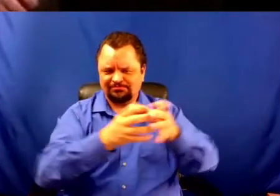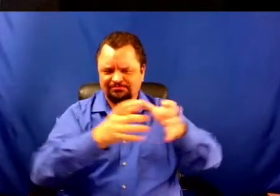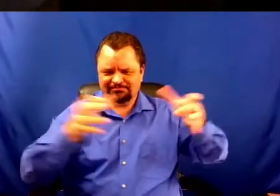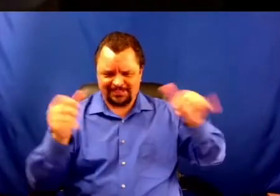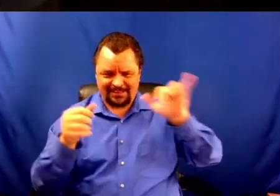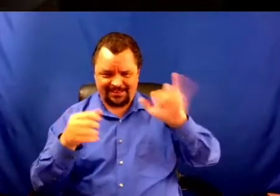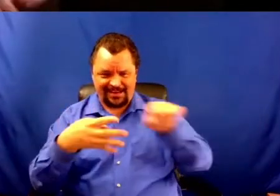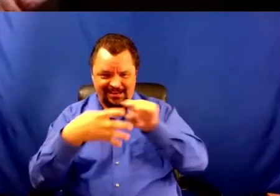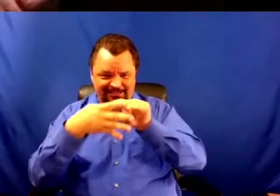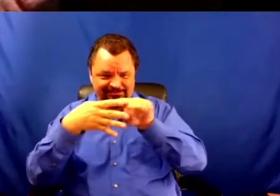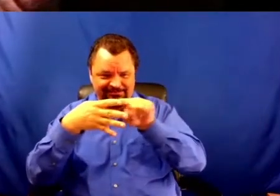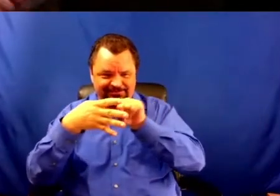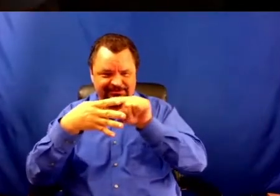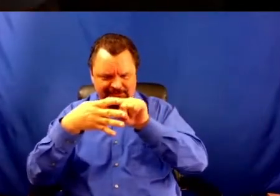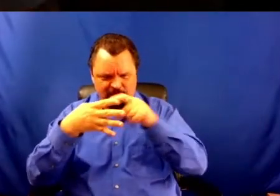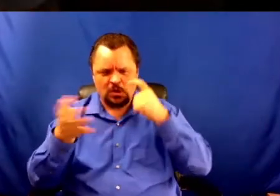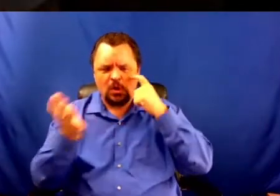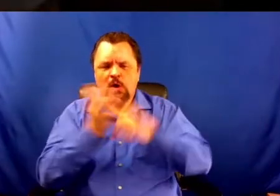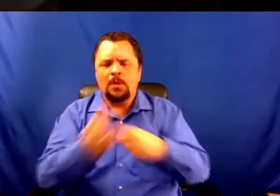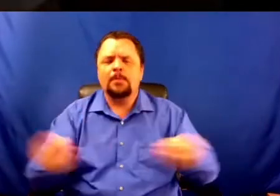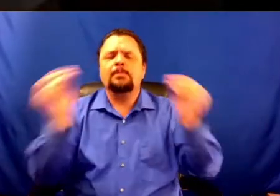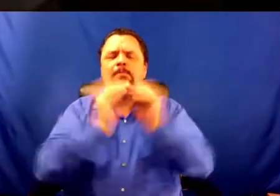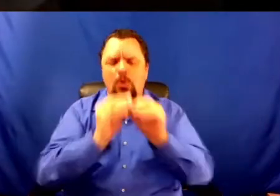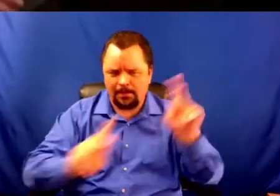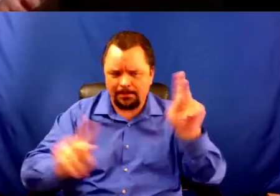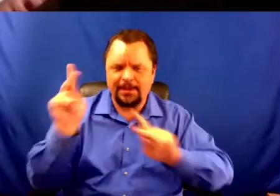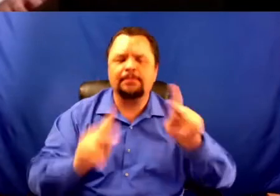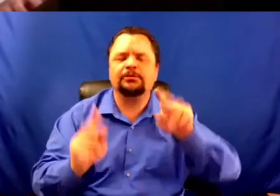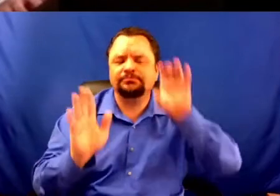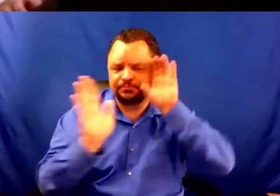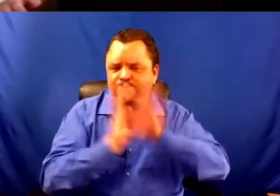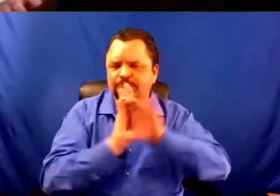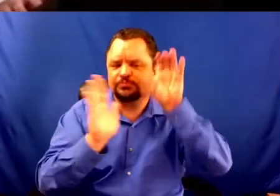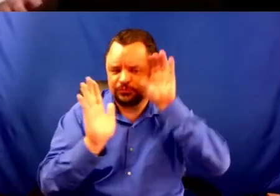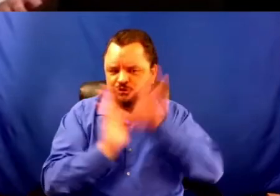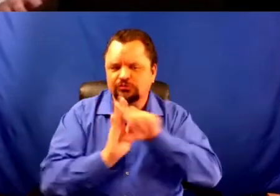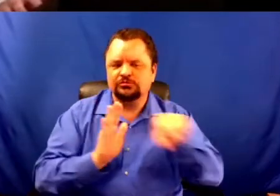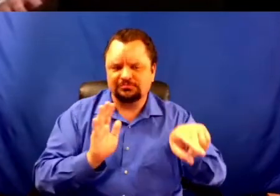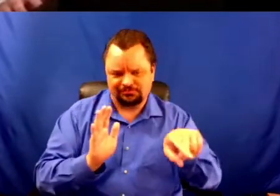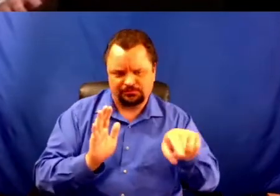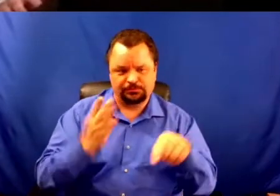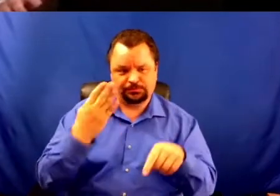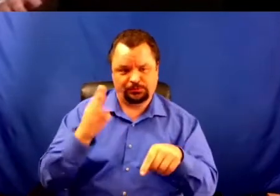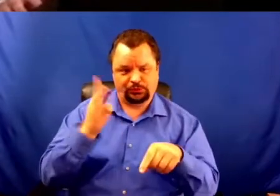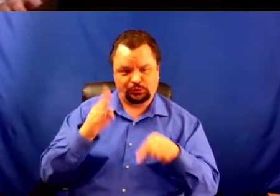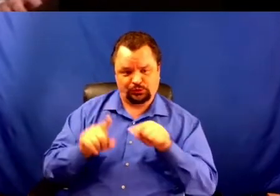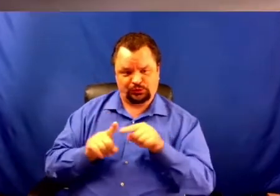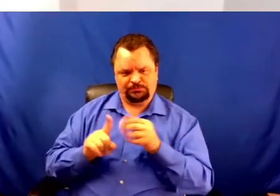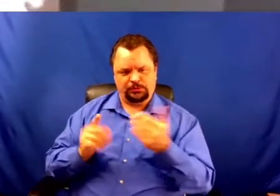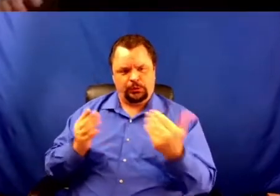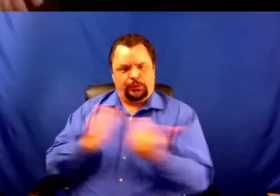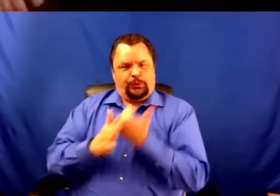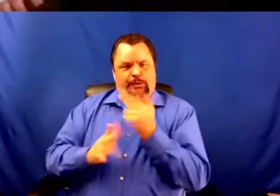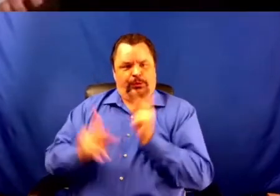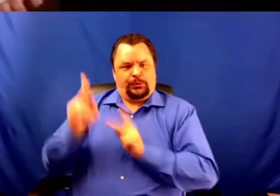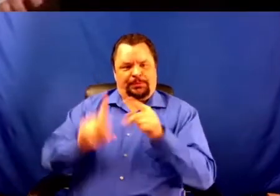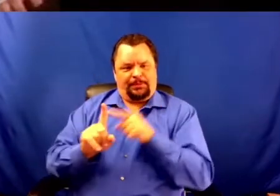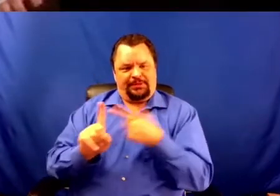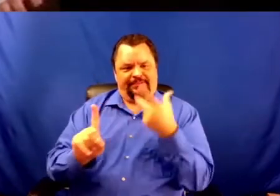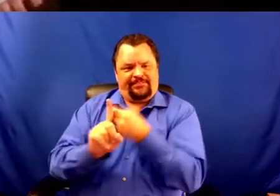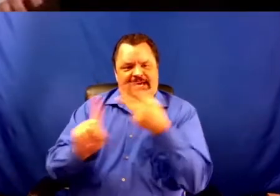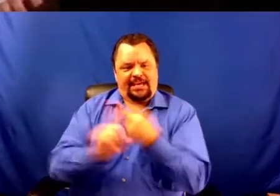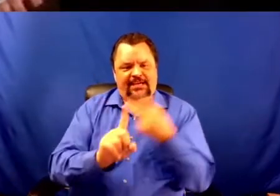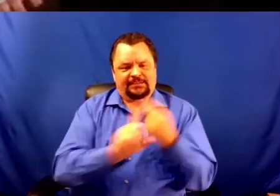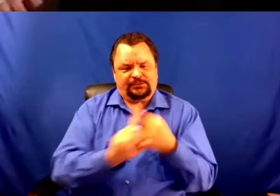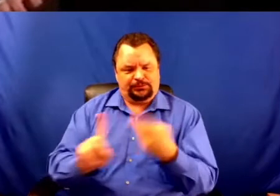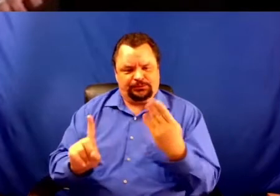within the first week of November, our denominator is going to change and this graph will change because there'll be more and more blue, meaning more and more new